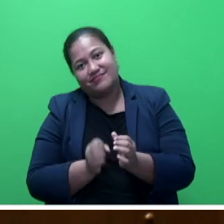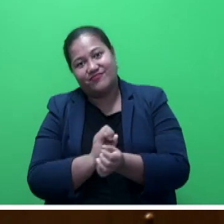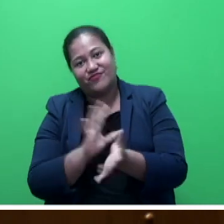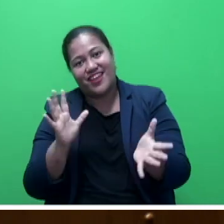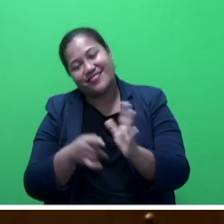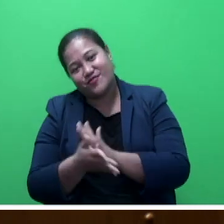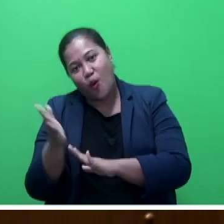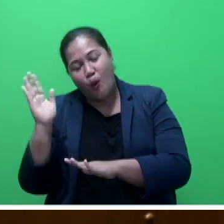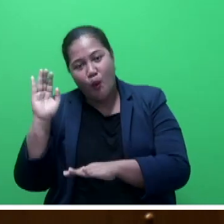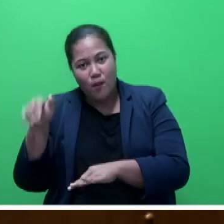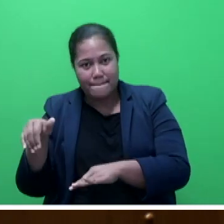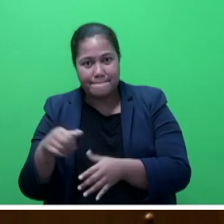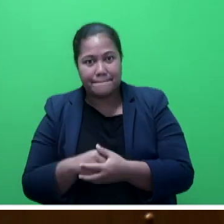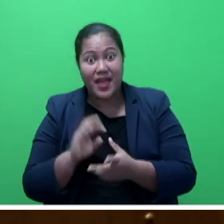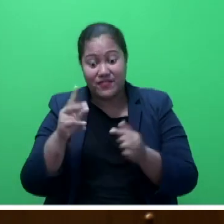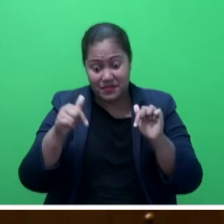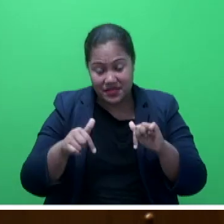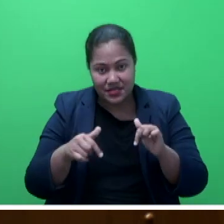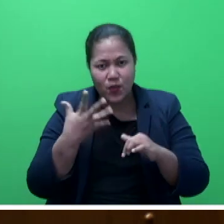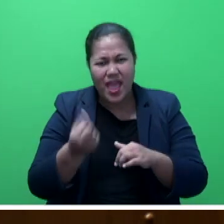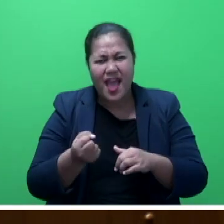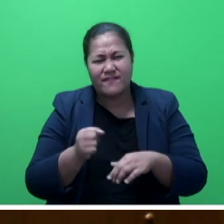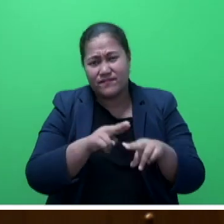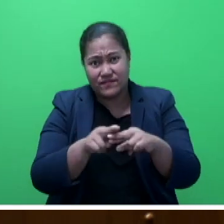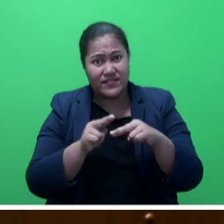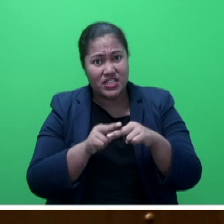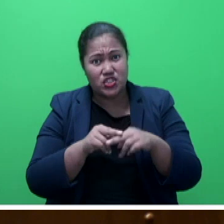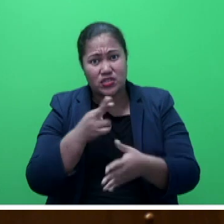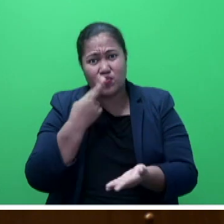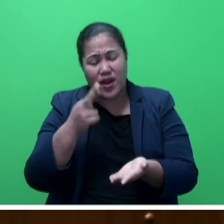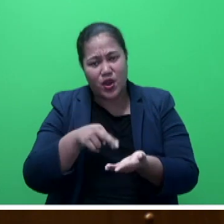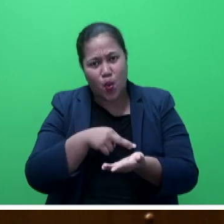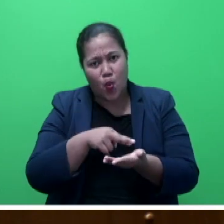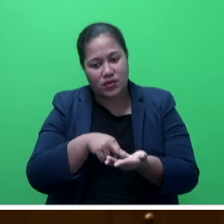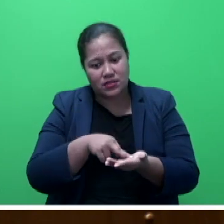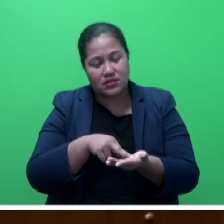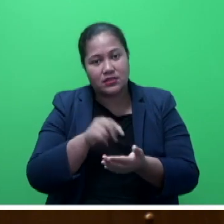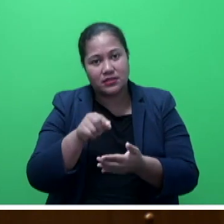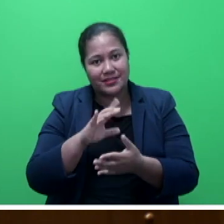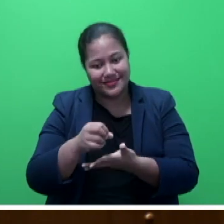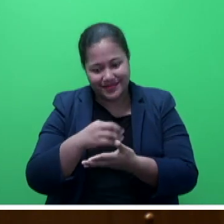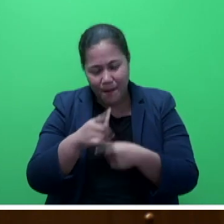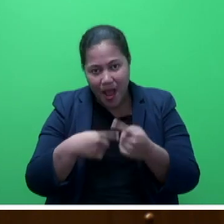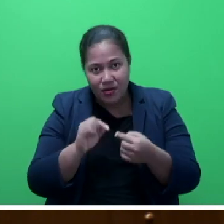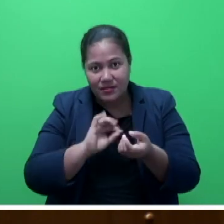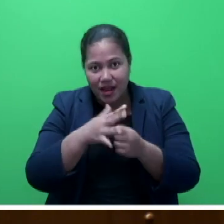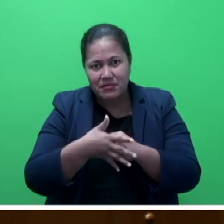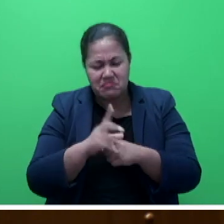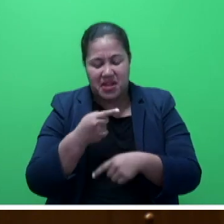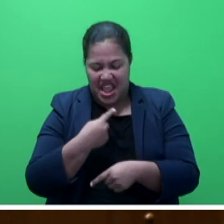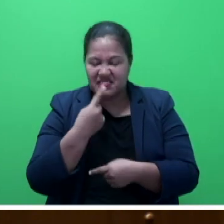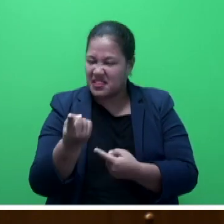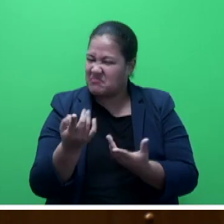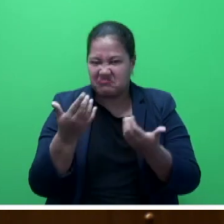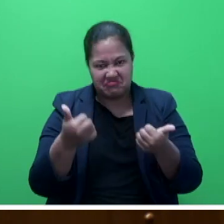Mr. Speaker, we should be proud of Fiji's exceptional record at containing COVID-19 today. But I say that knowing fully well